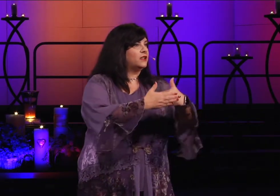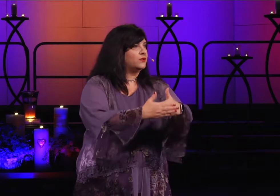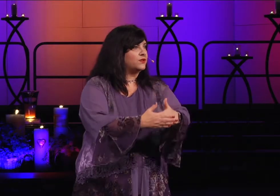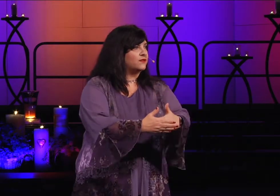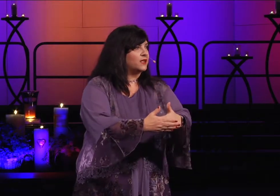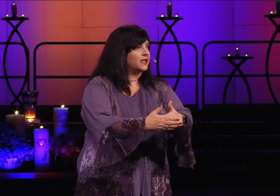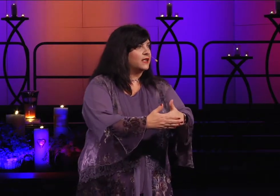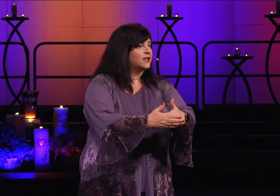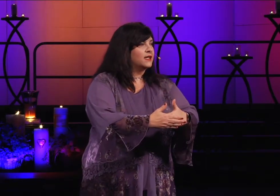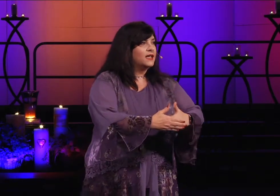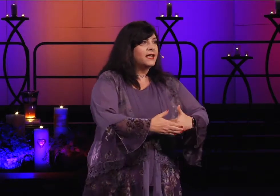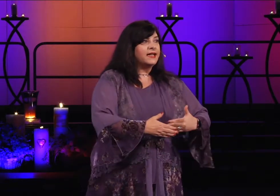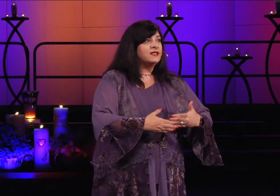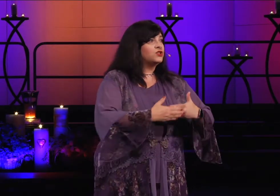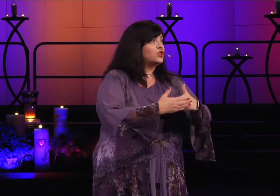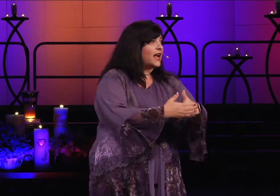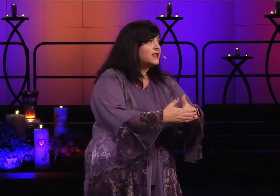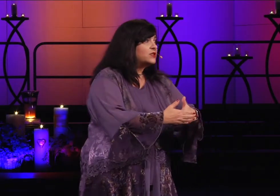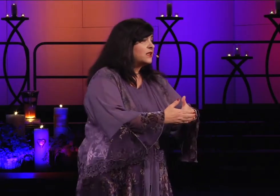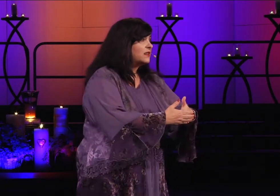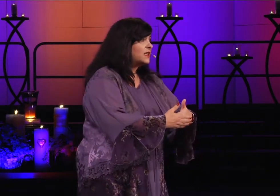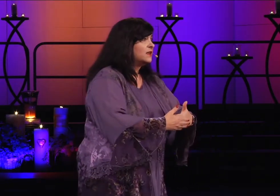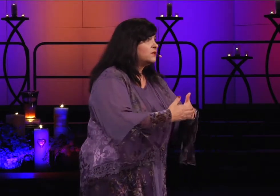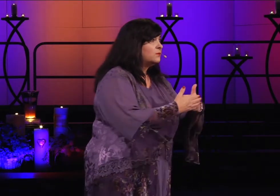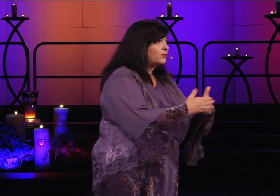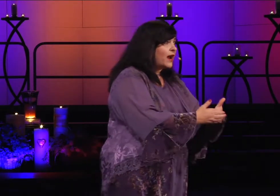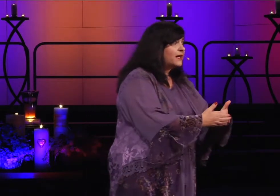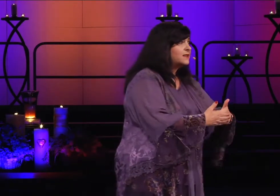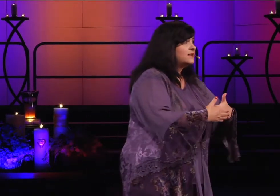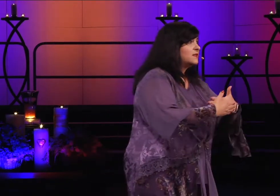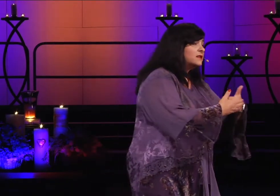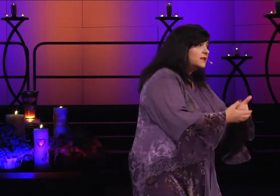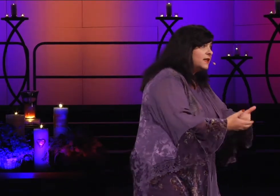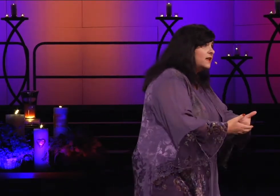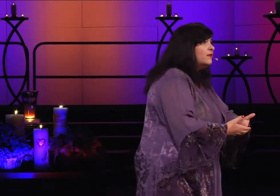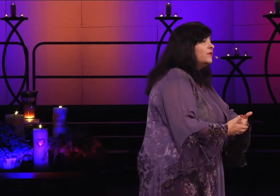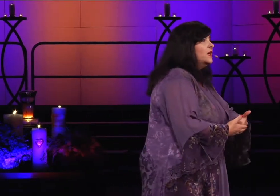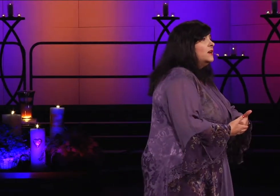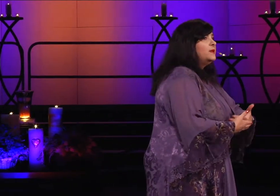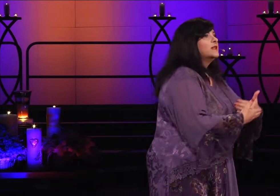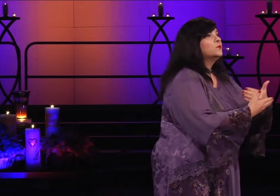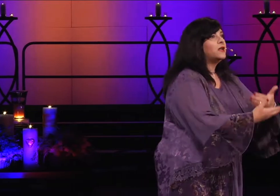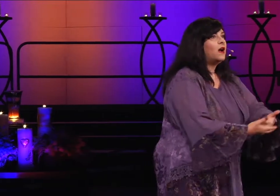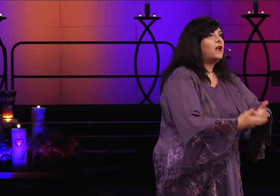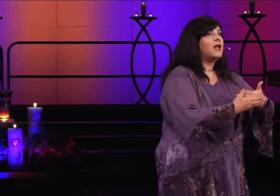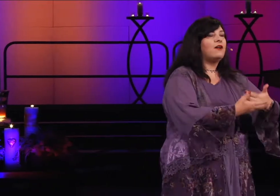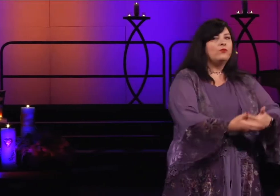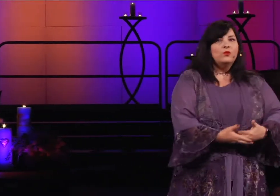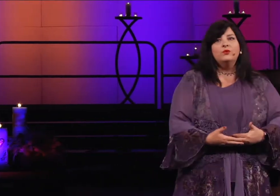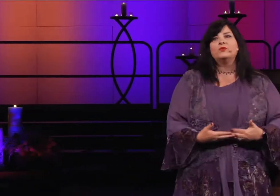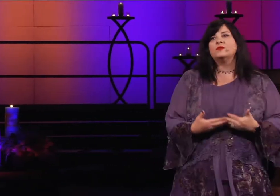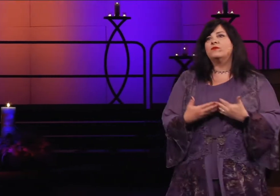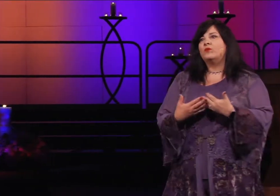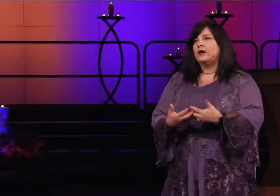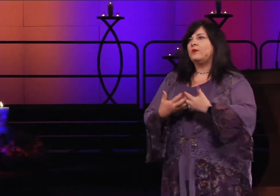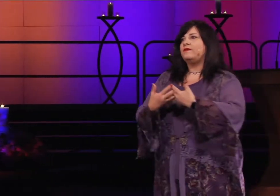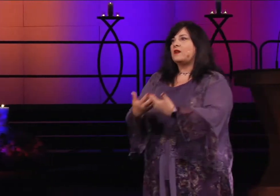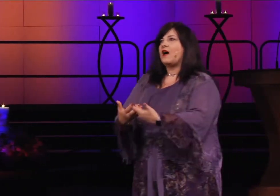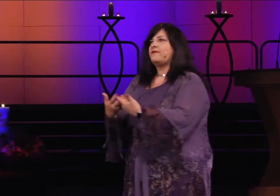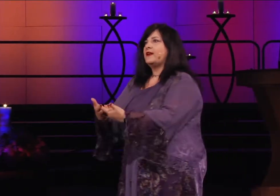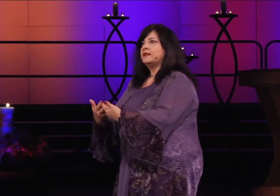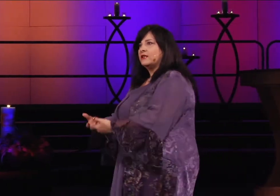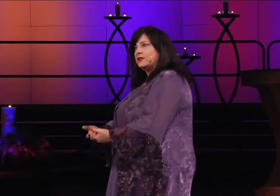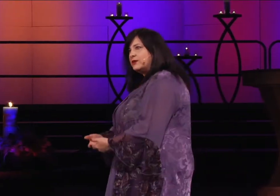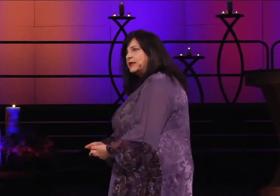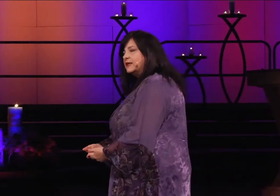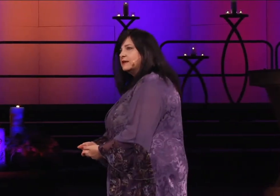of inclusivity. It's a challenging thing to practice and to live because we all have wounds of where we've